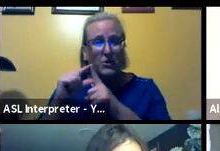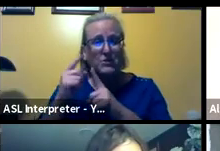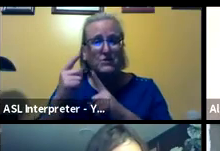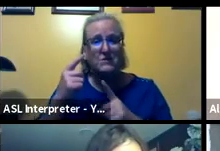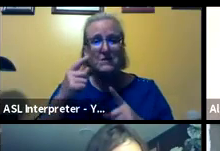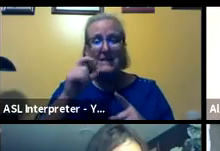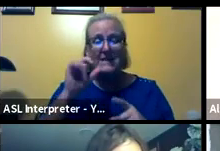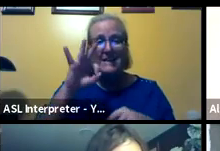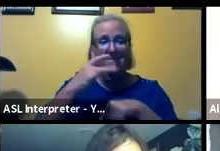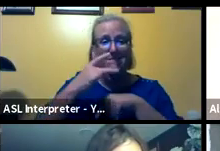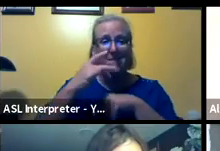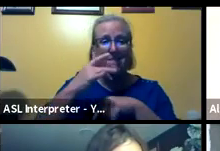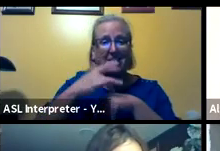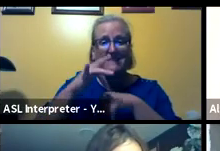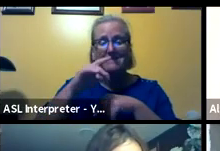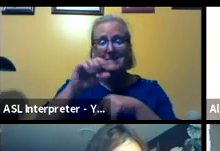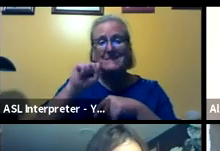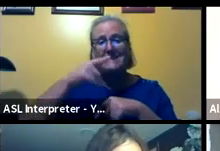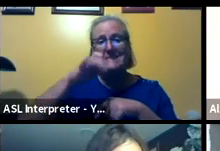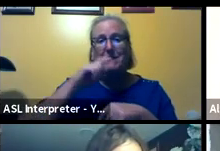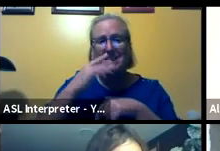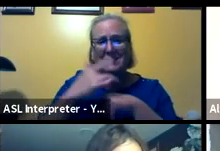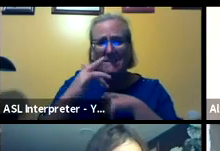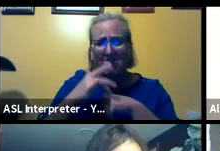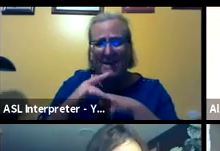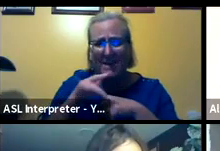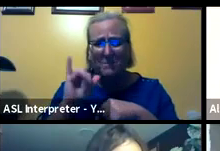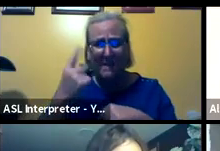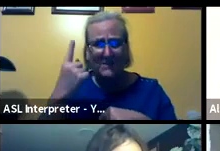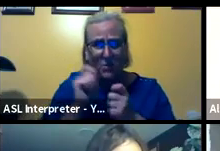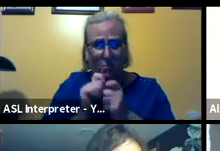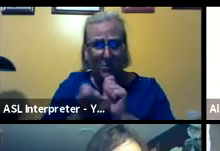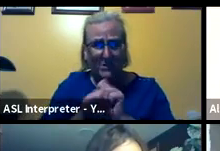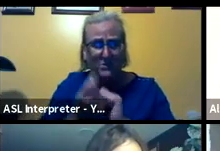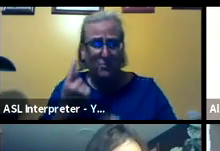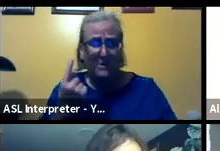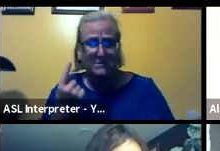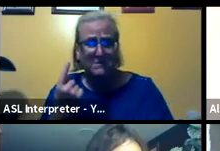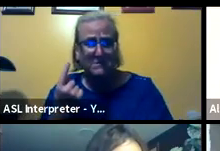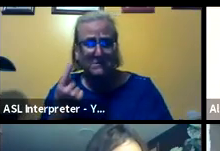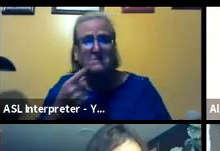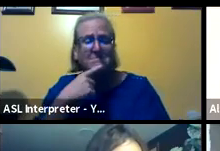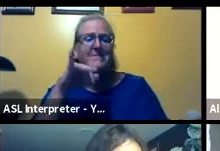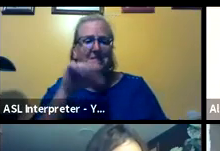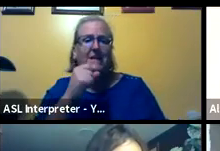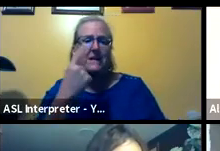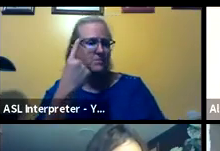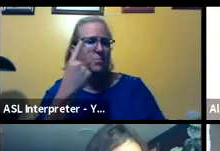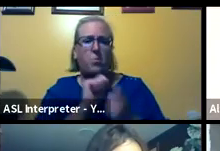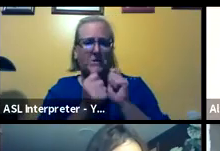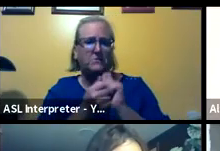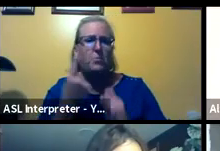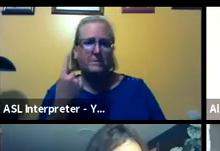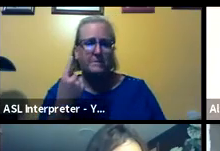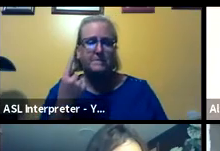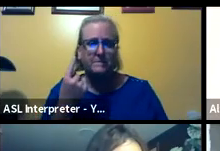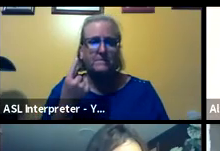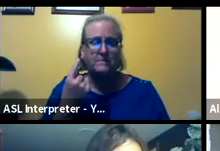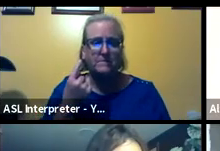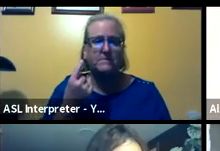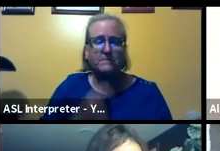is available. Is that correct? Is that the only change? No. Yes, that is the only change. Okay.